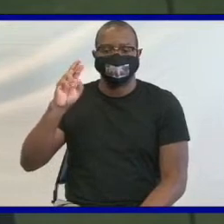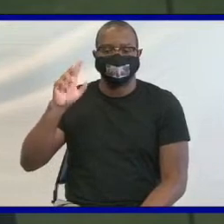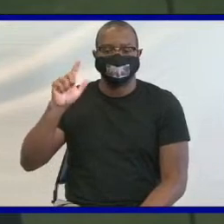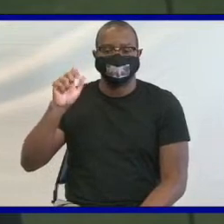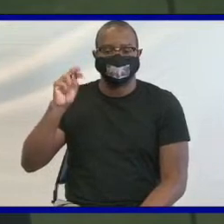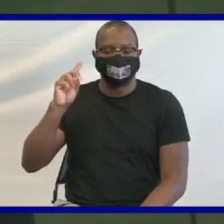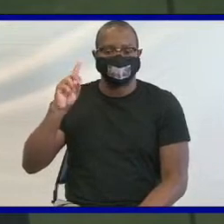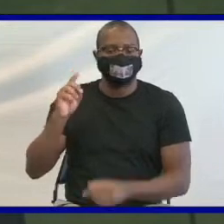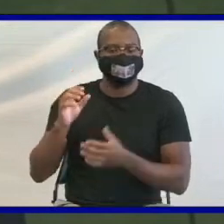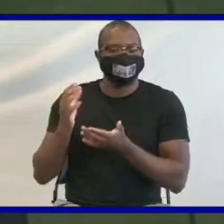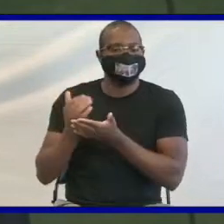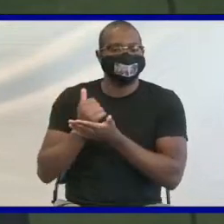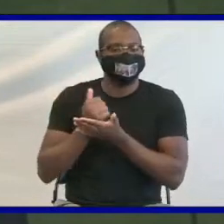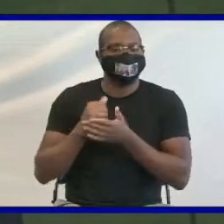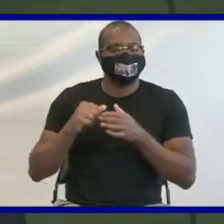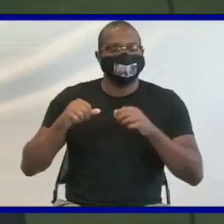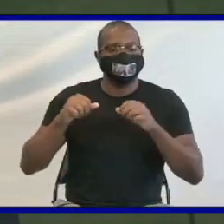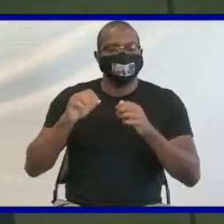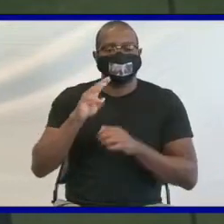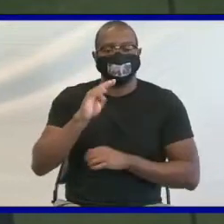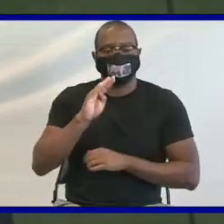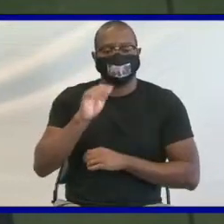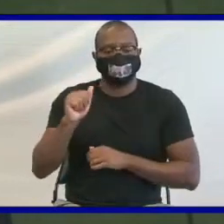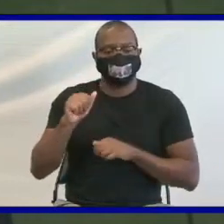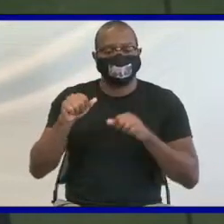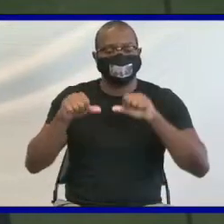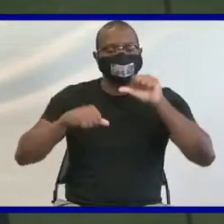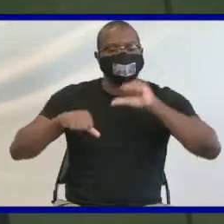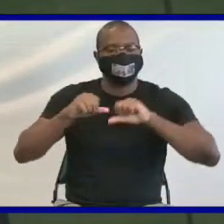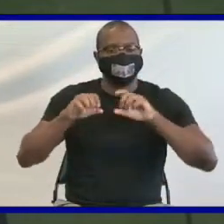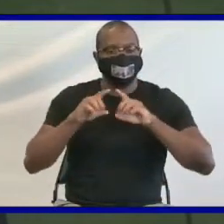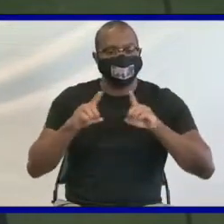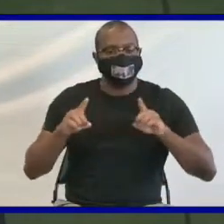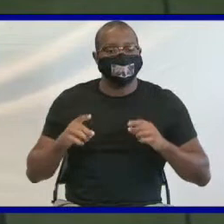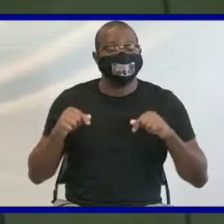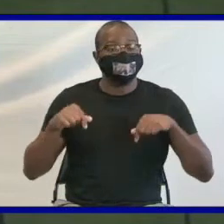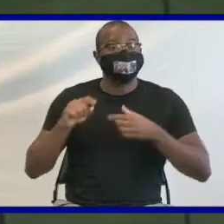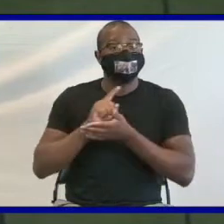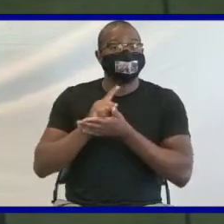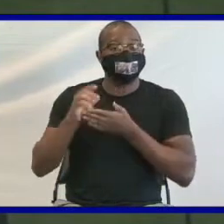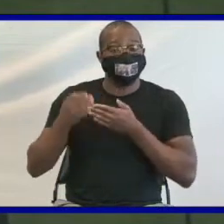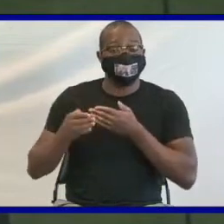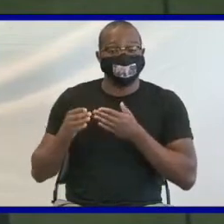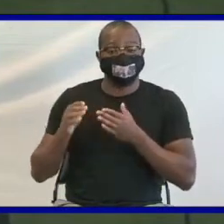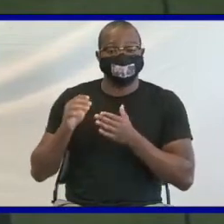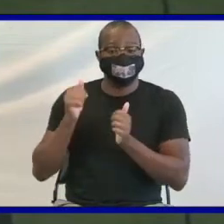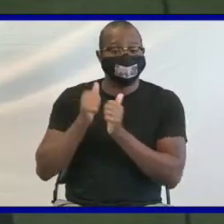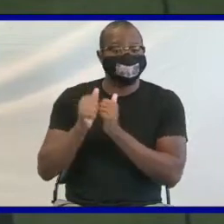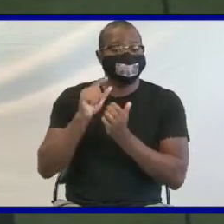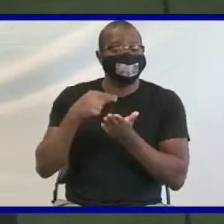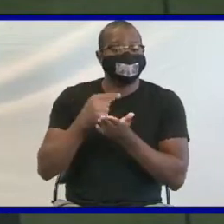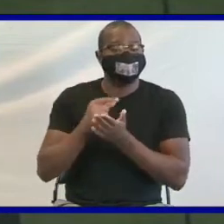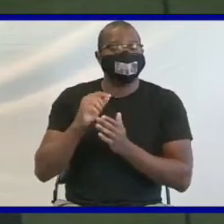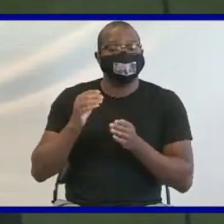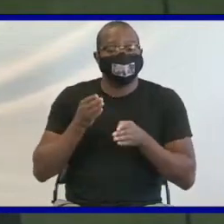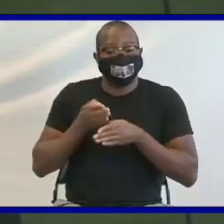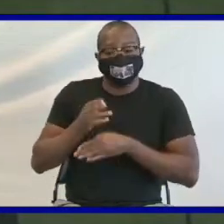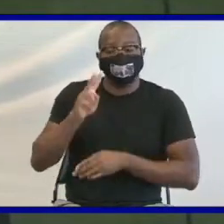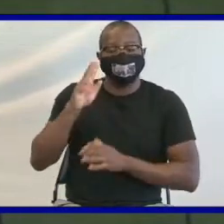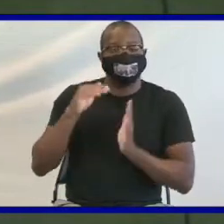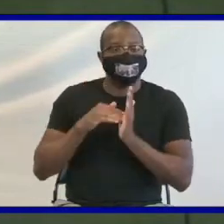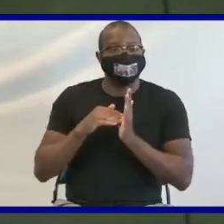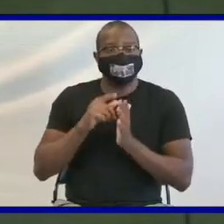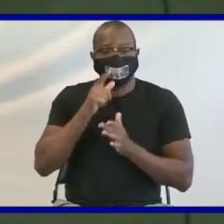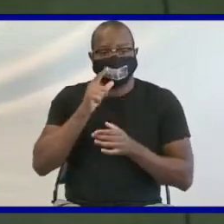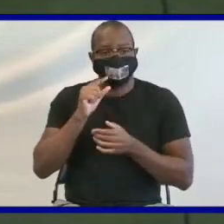year, Buchtel College graduated 4 students. And this weekend, we graduate over 2,000. That is 2,000